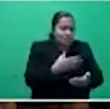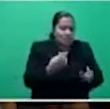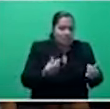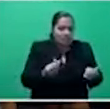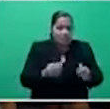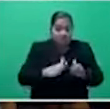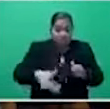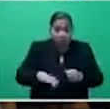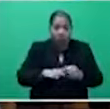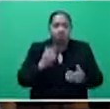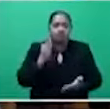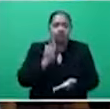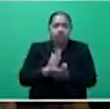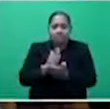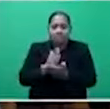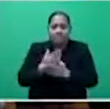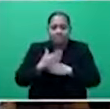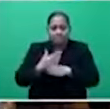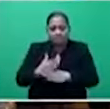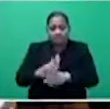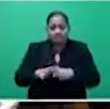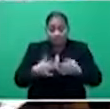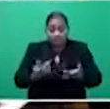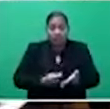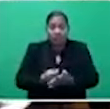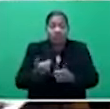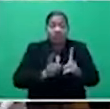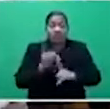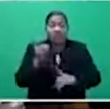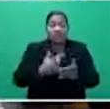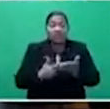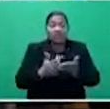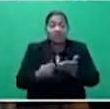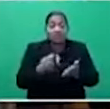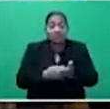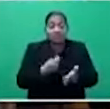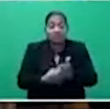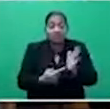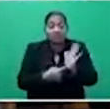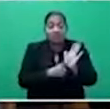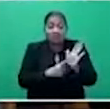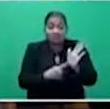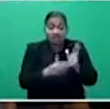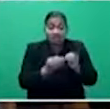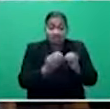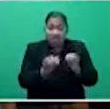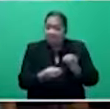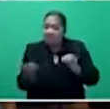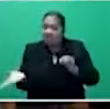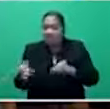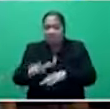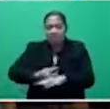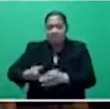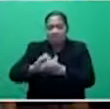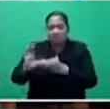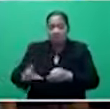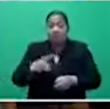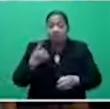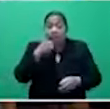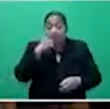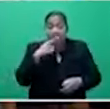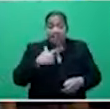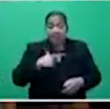now pay that lease money, development lease money, directly to TLTB, who then gives it to the landowners. So those people living in those 42 areas,